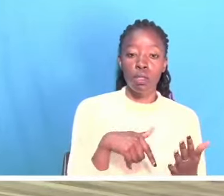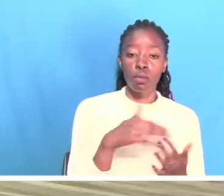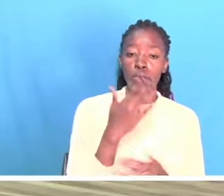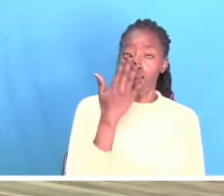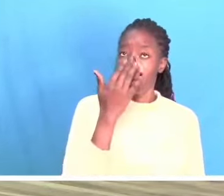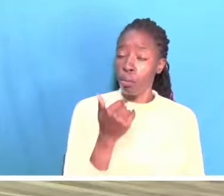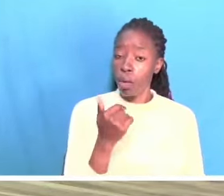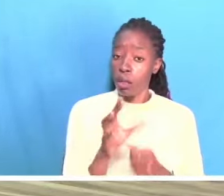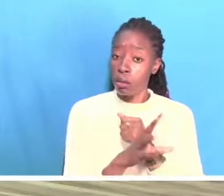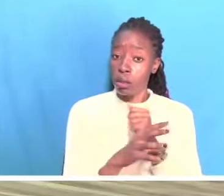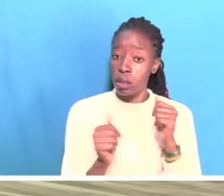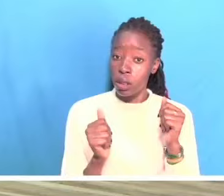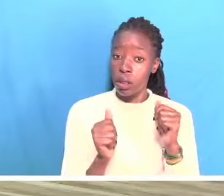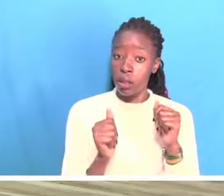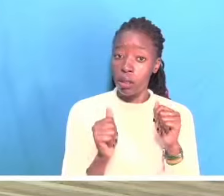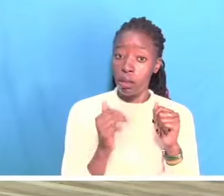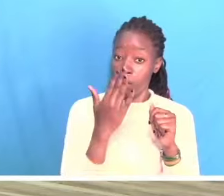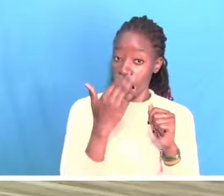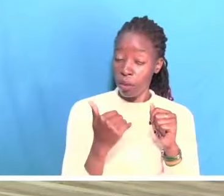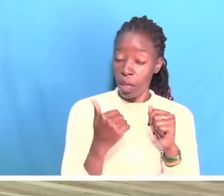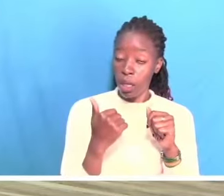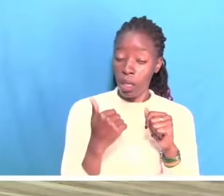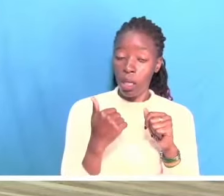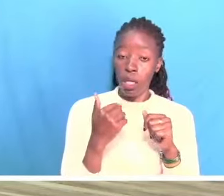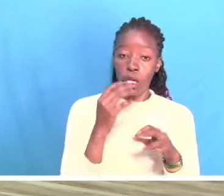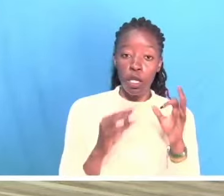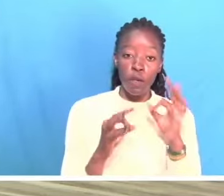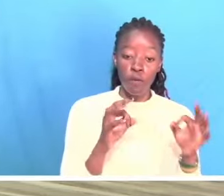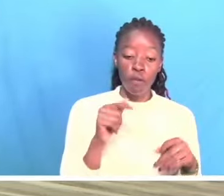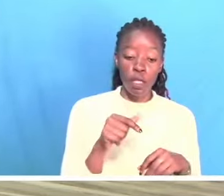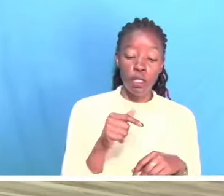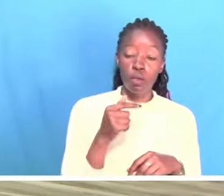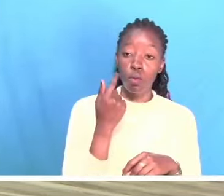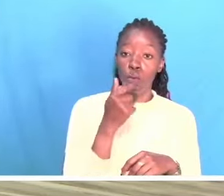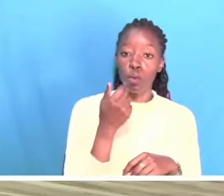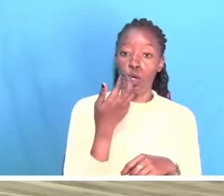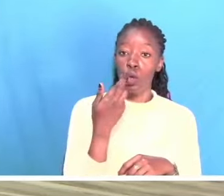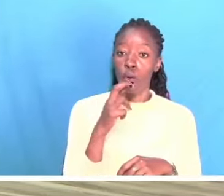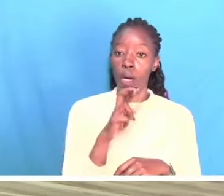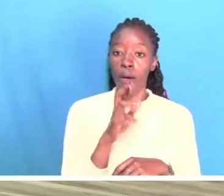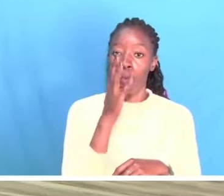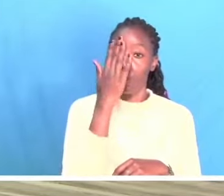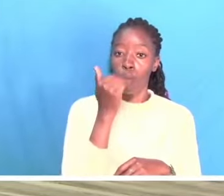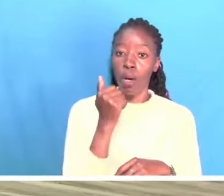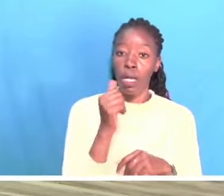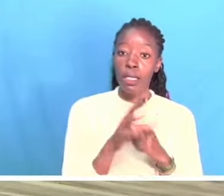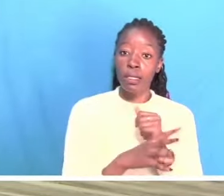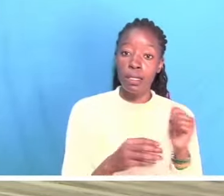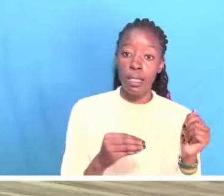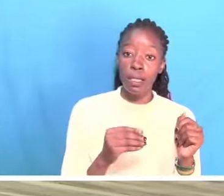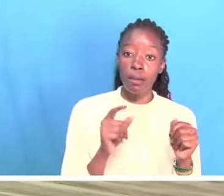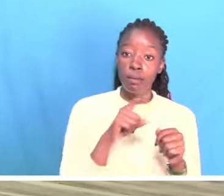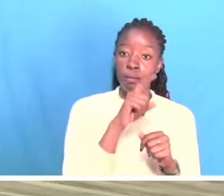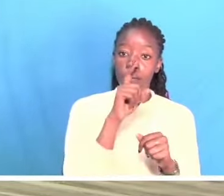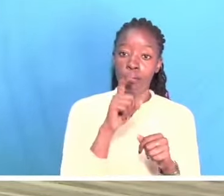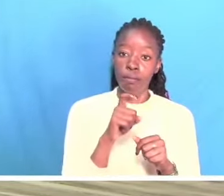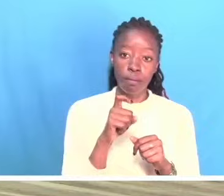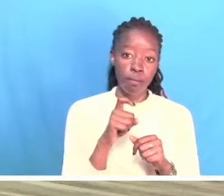stealing? If this is who you are, why are you still stealing? He says, why are you still in